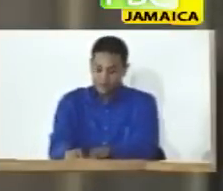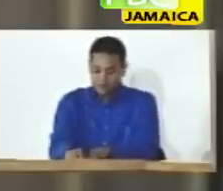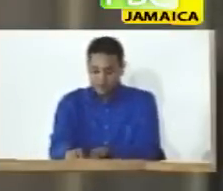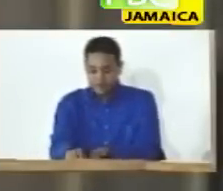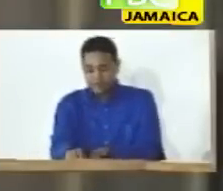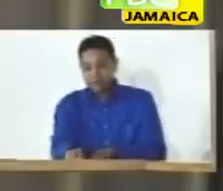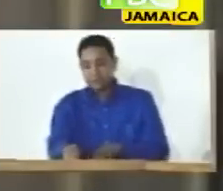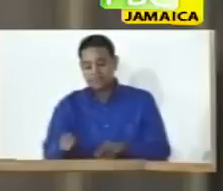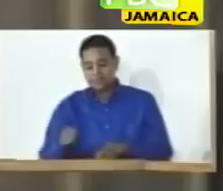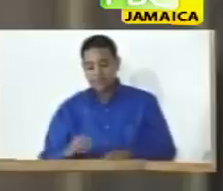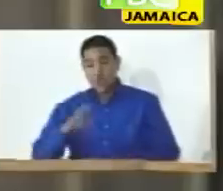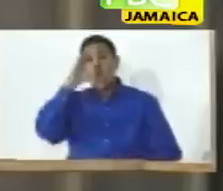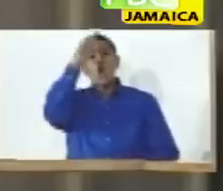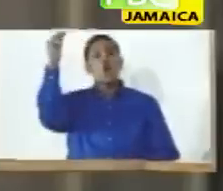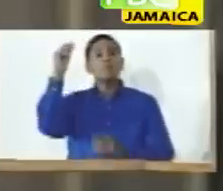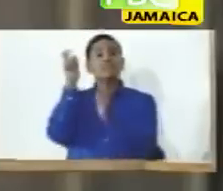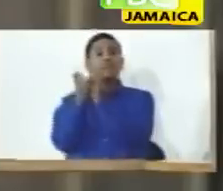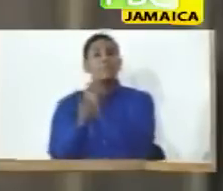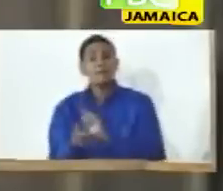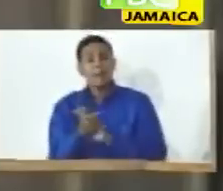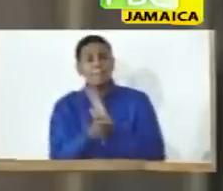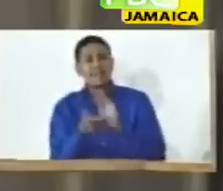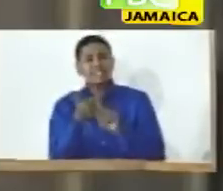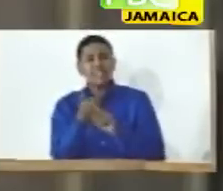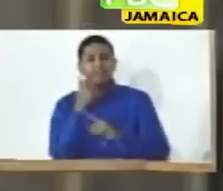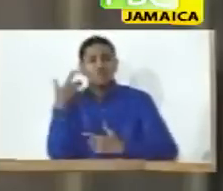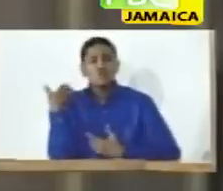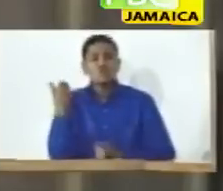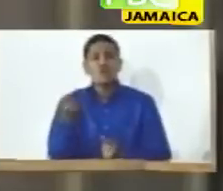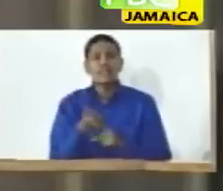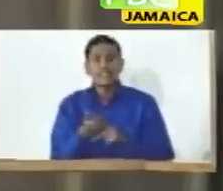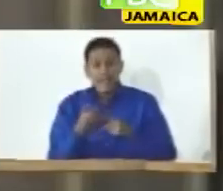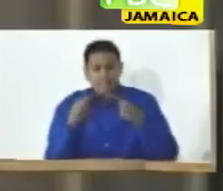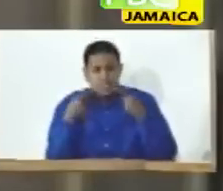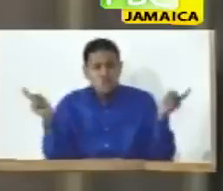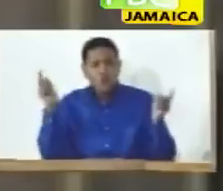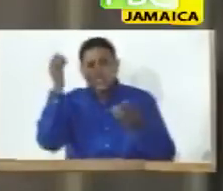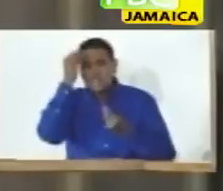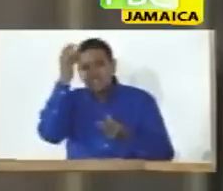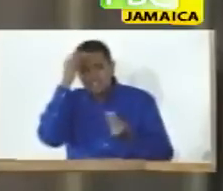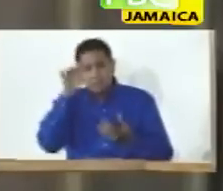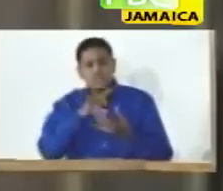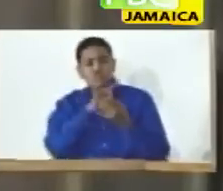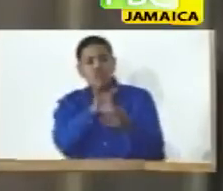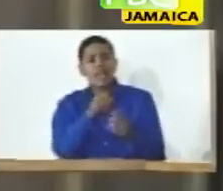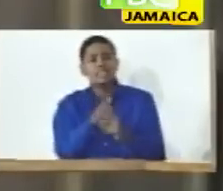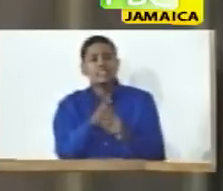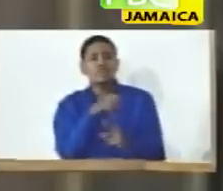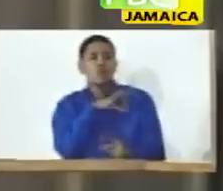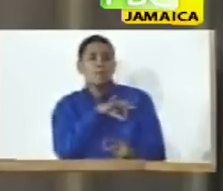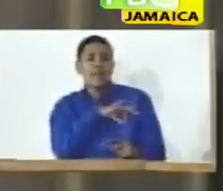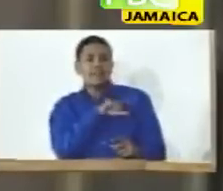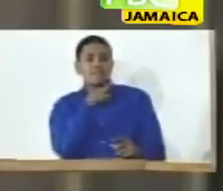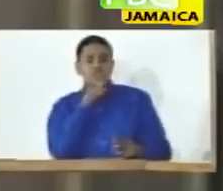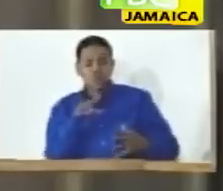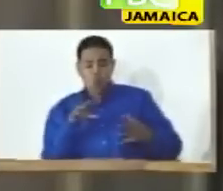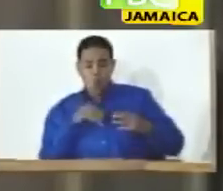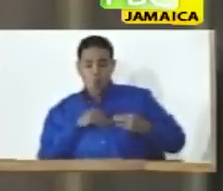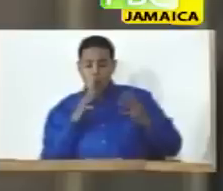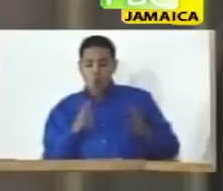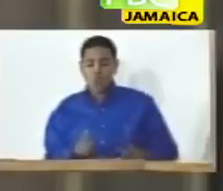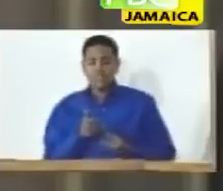Companies Amendment Bill to strengthen the disclosure of information relating to the beneficial owners